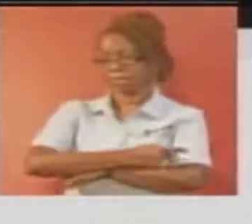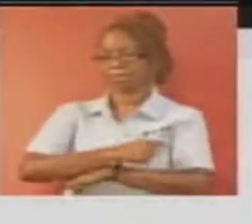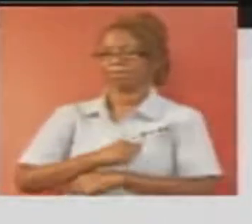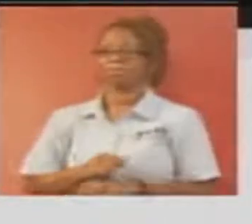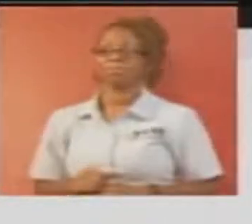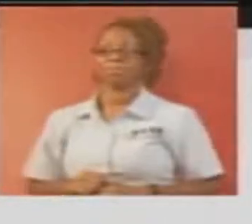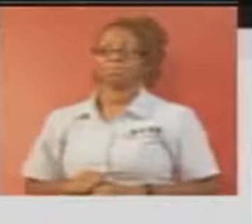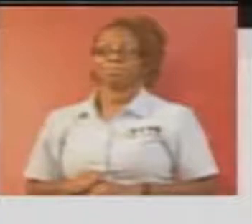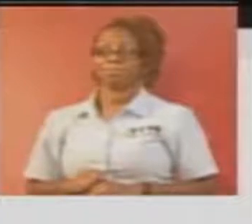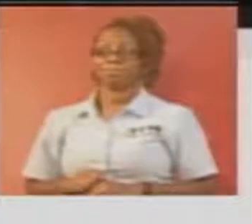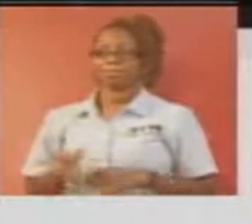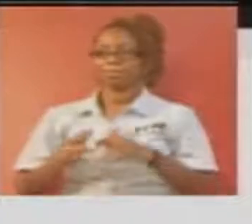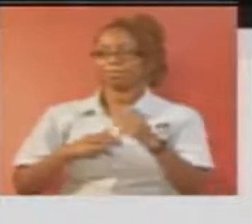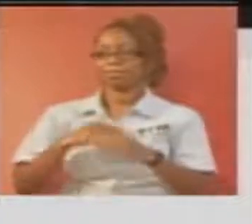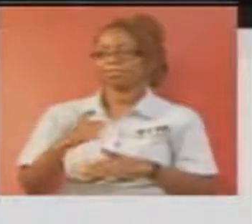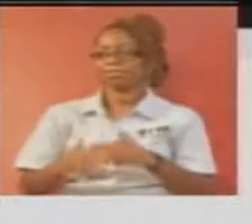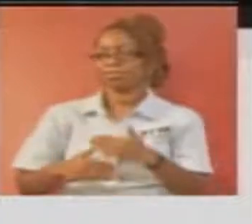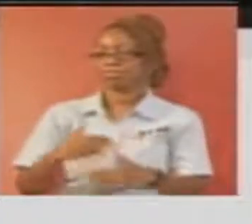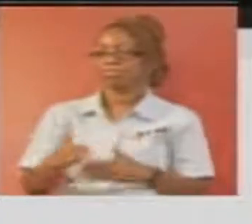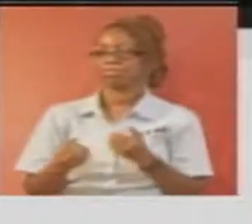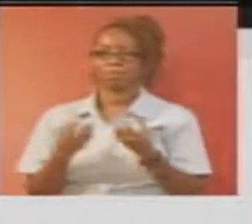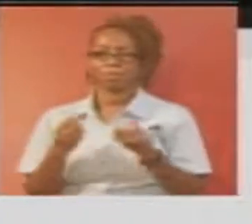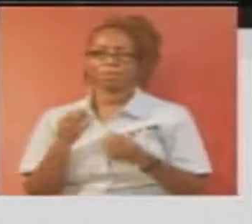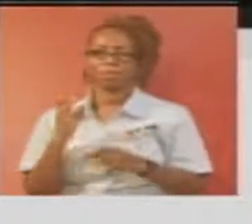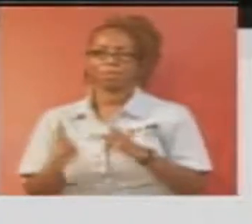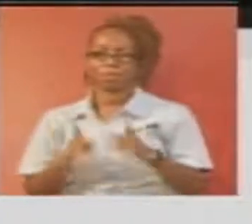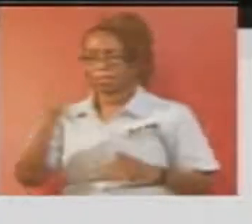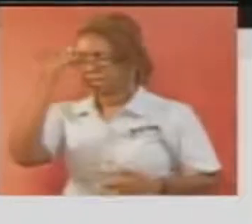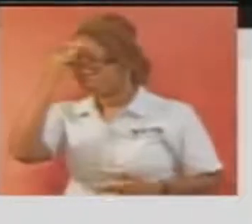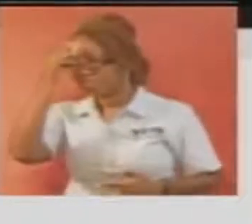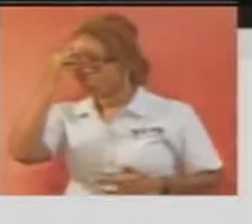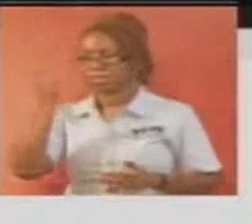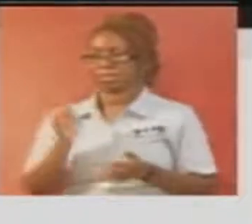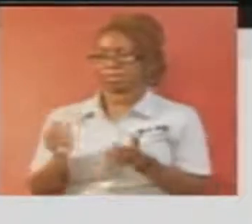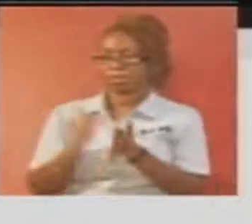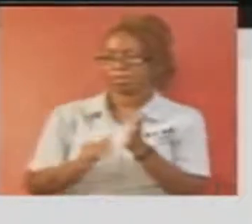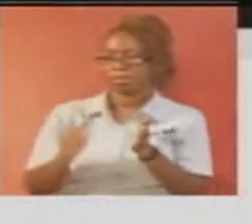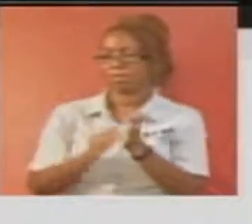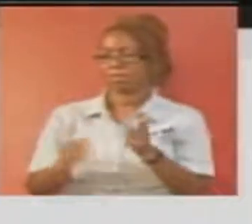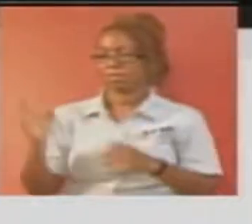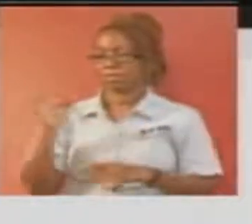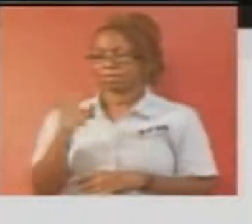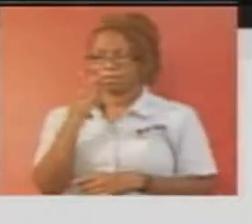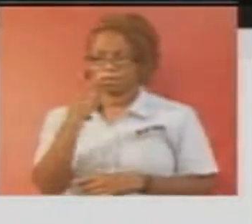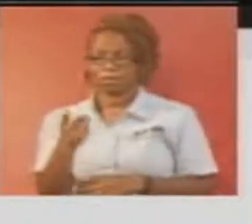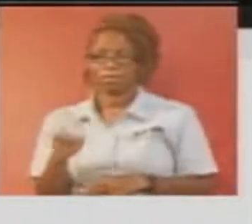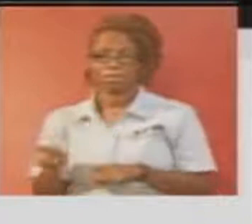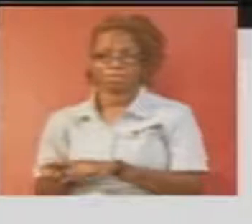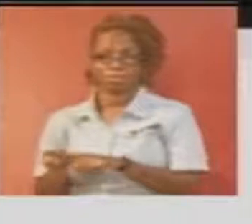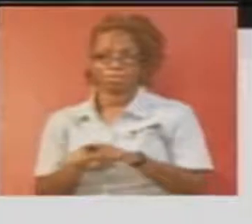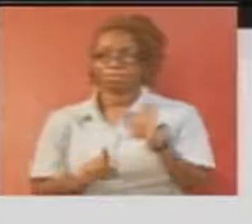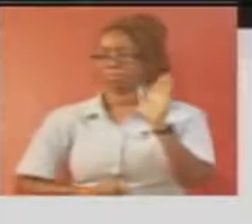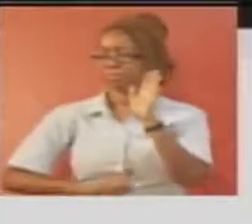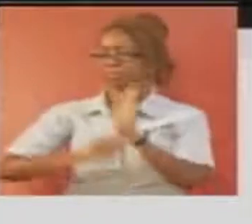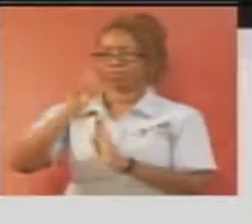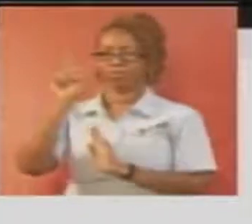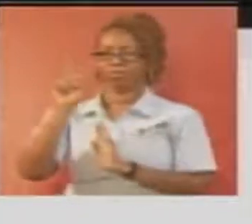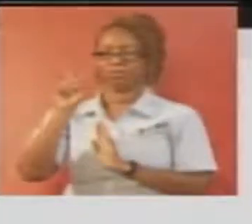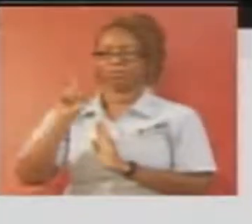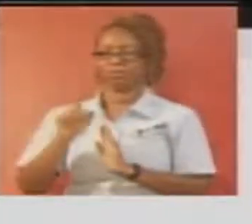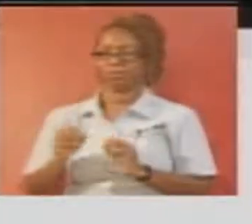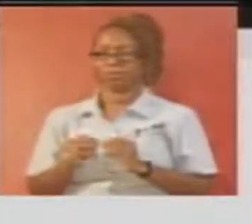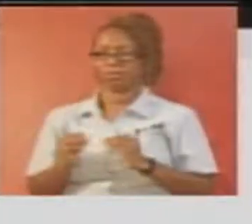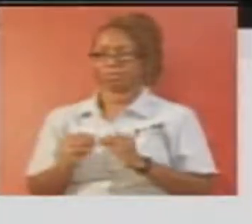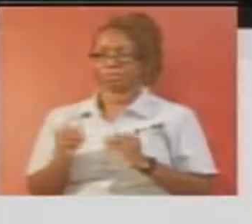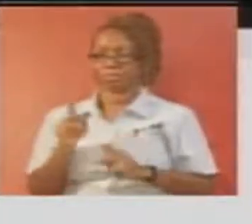see that in spite of two, what we might refer to as spikes that actually correspond to increased cases arising out of